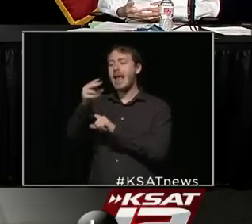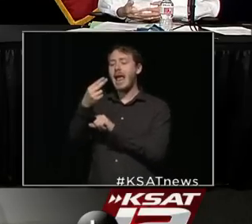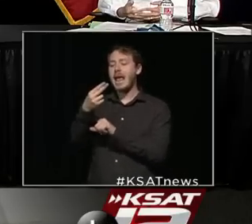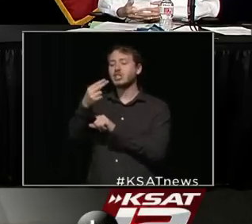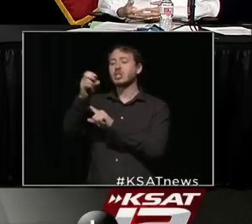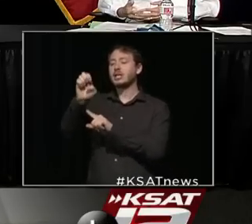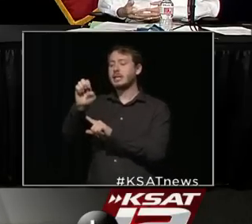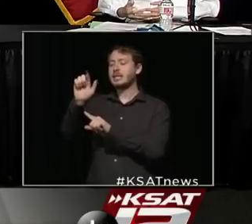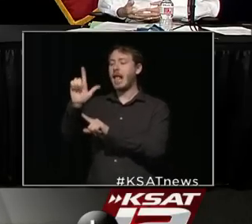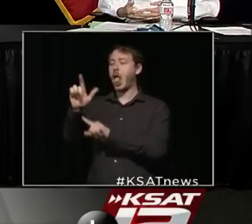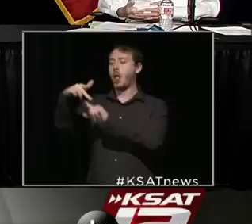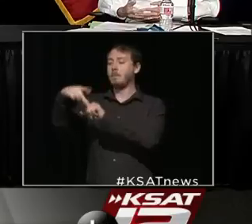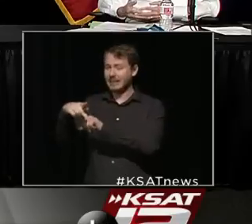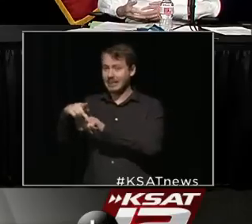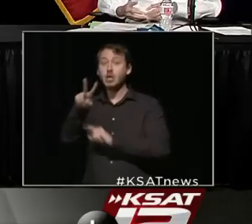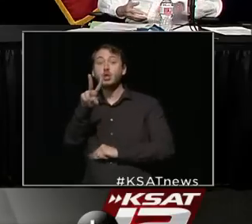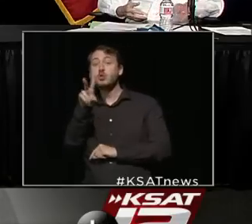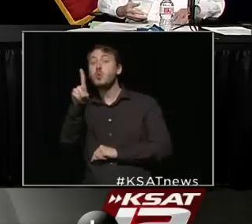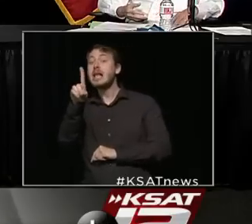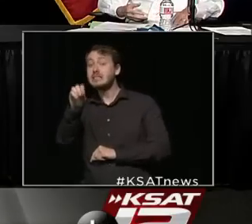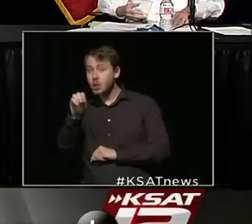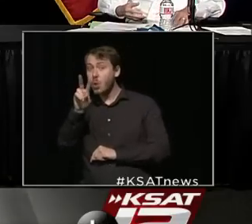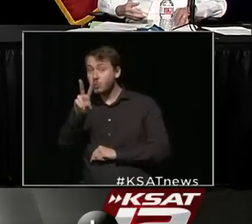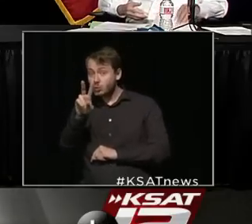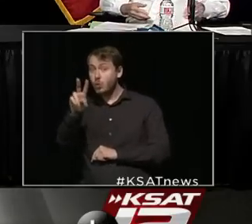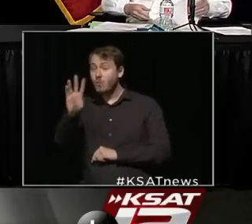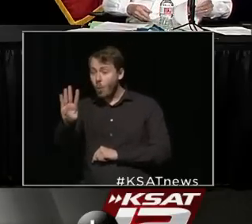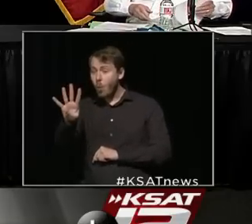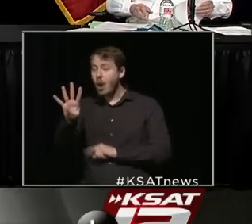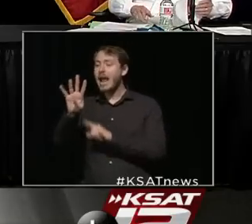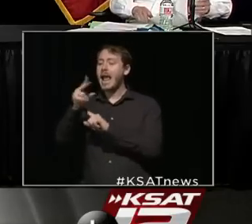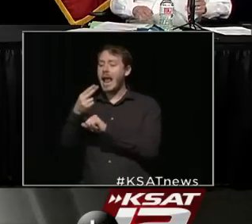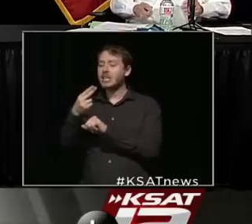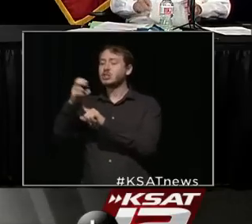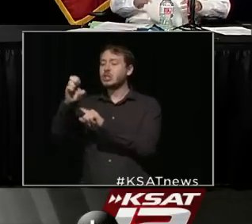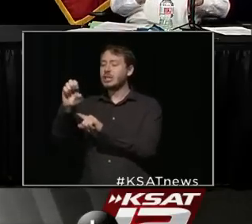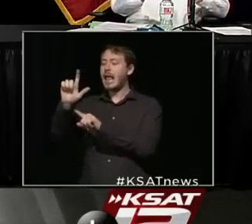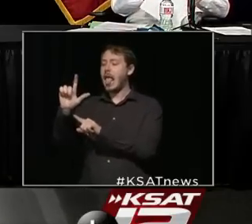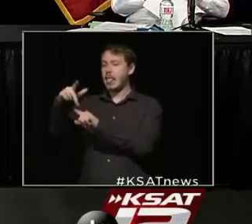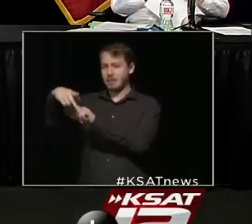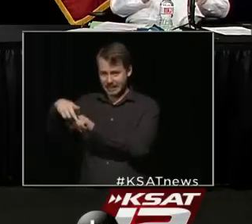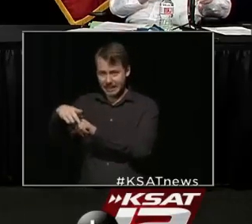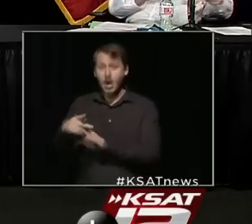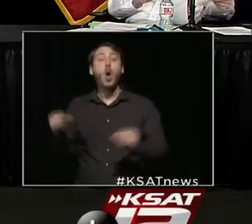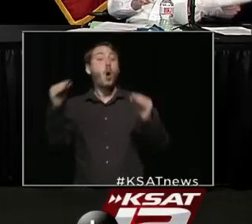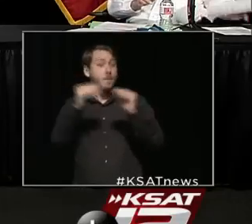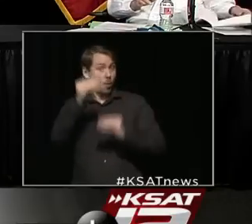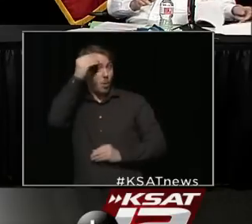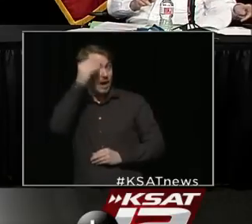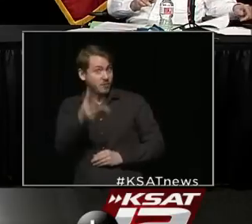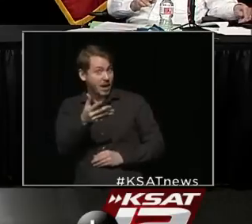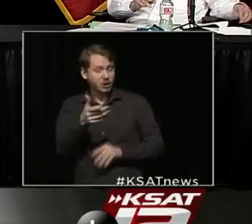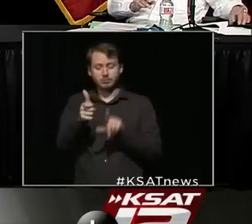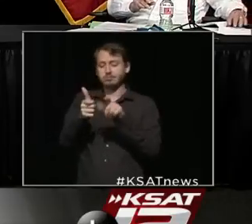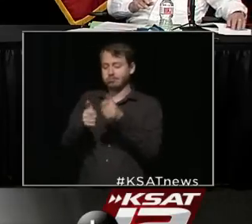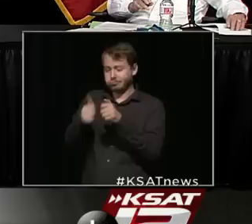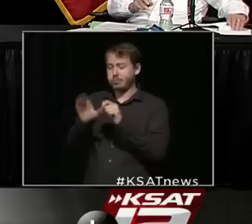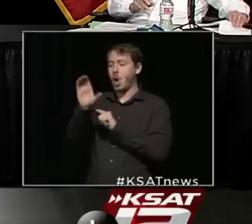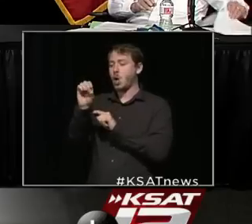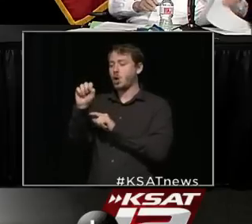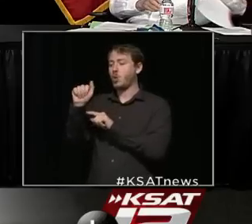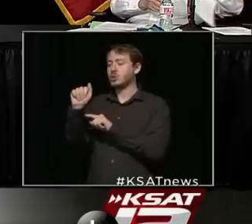210-224-HELP. Again, that's 210-224-HELP. And you can get the latest on the COVID-19 health aspects by texting COSAGOV